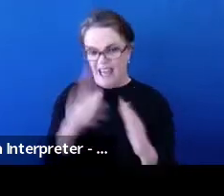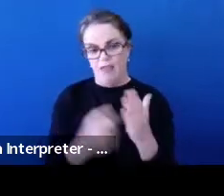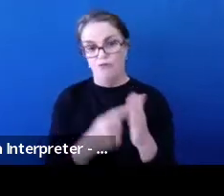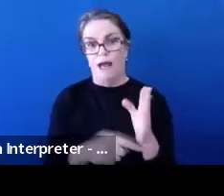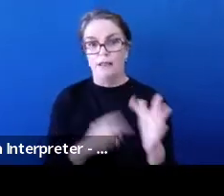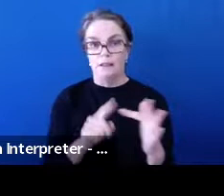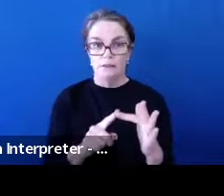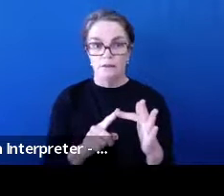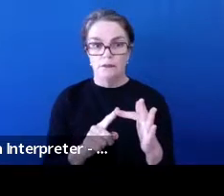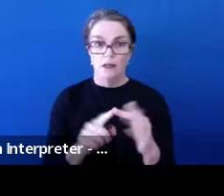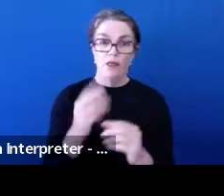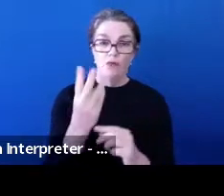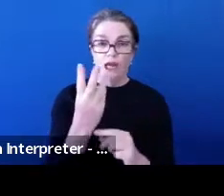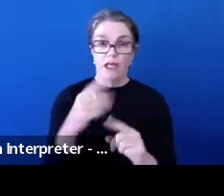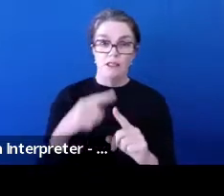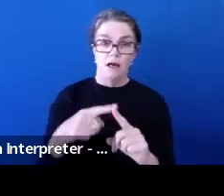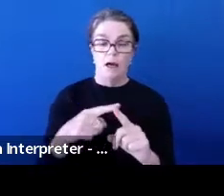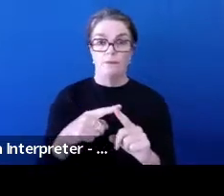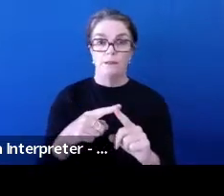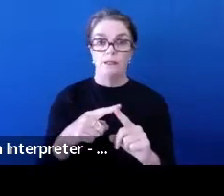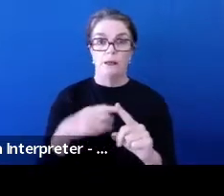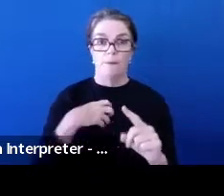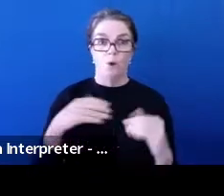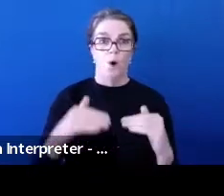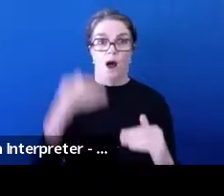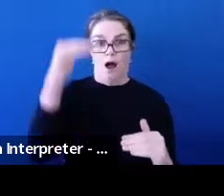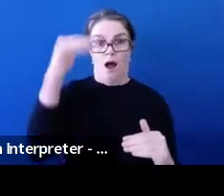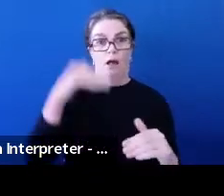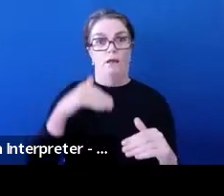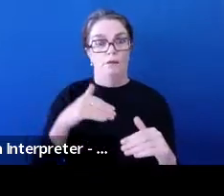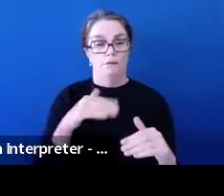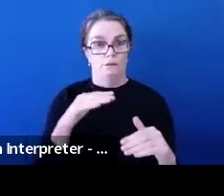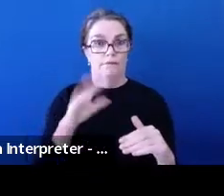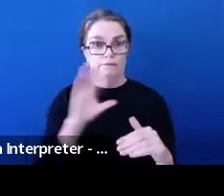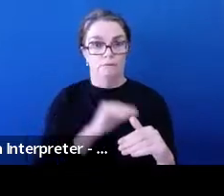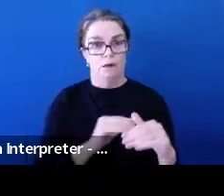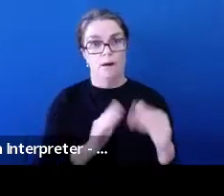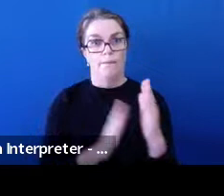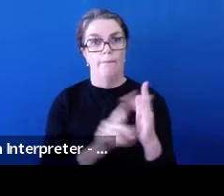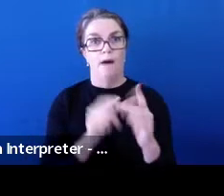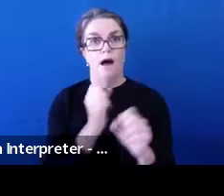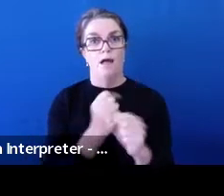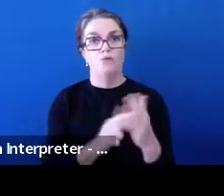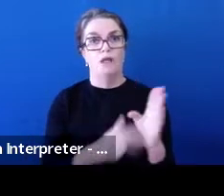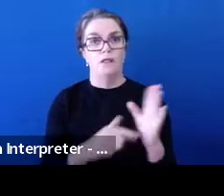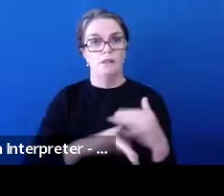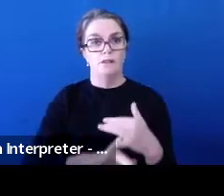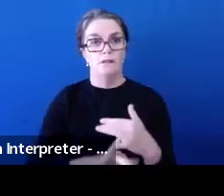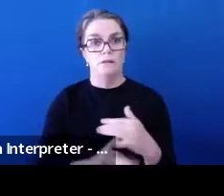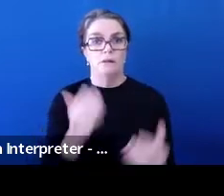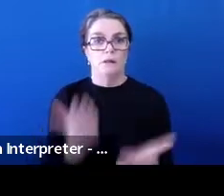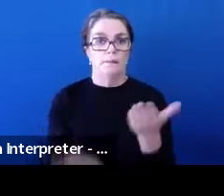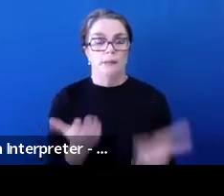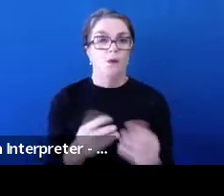higher among migrants than those born in Australia. And the main group that affected